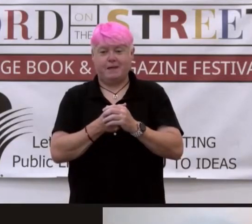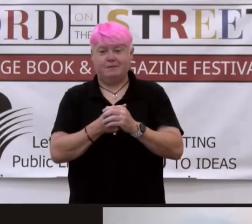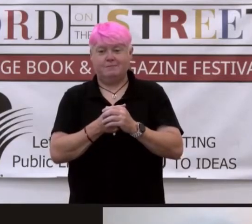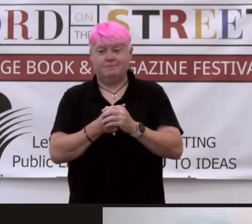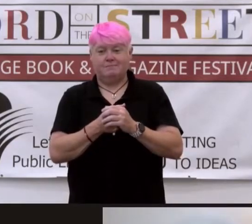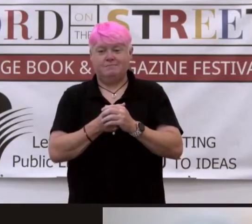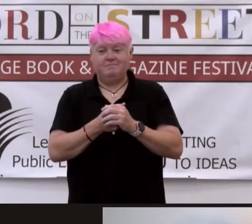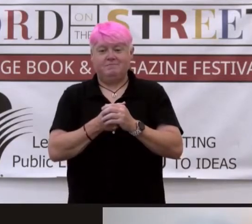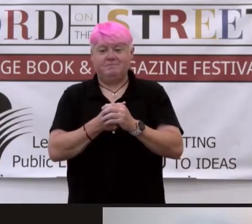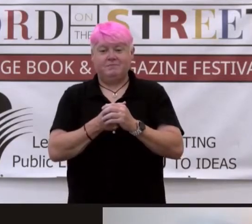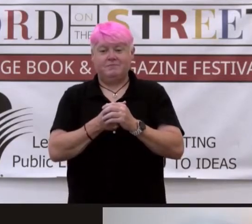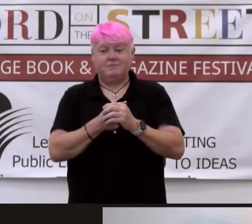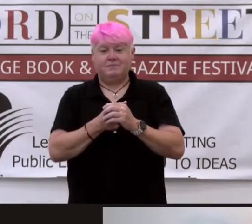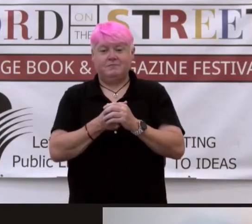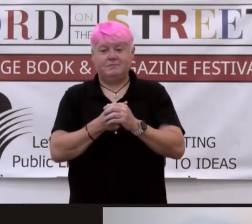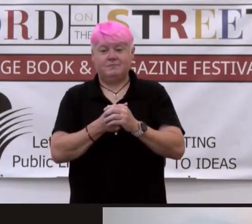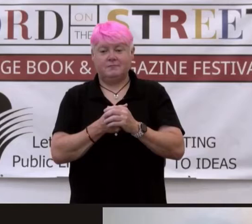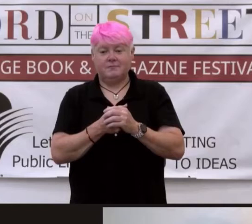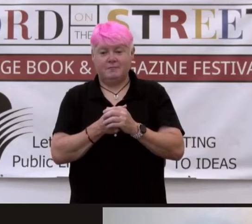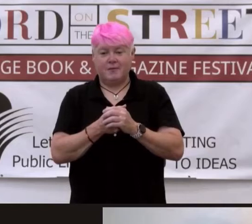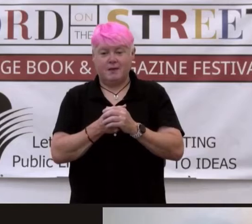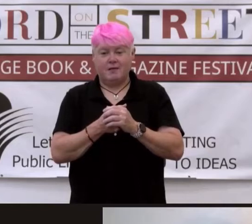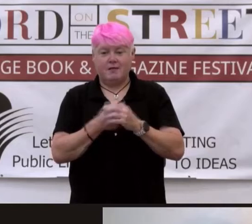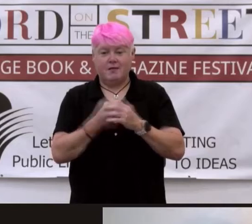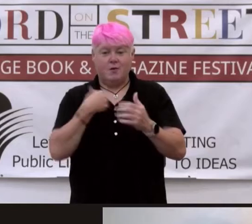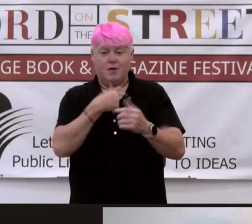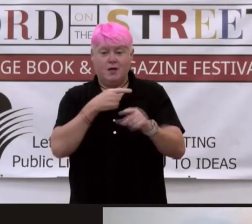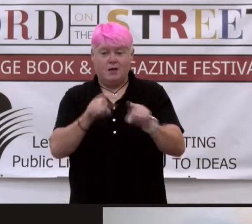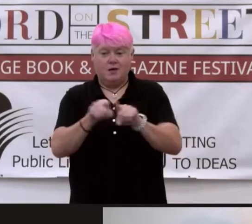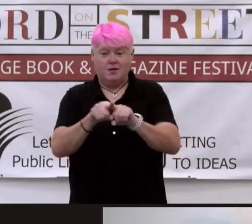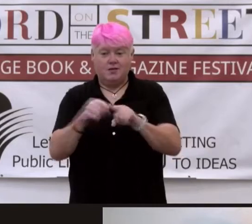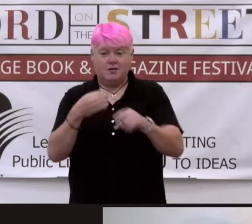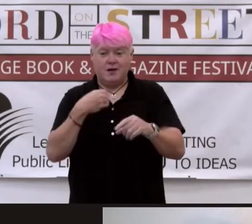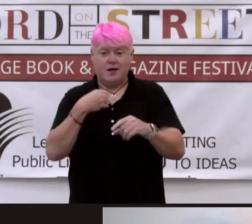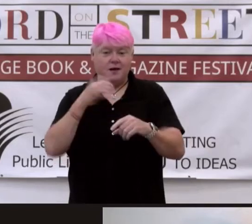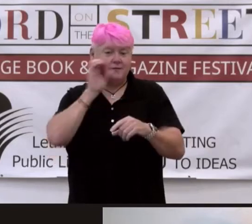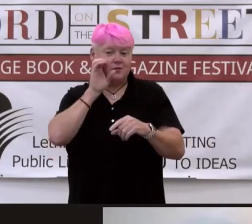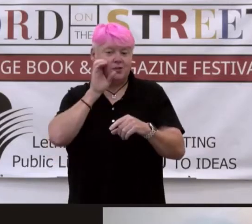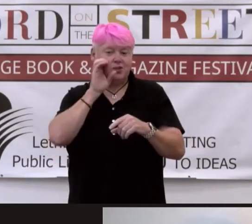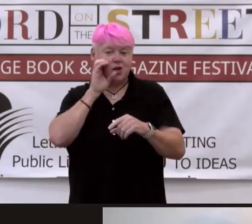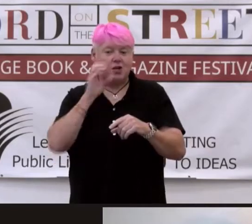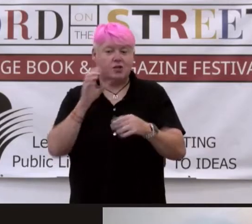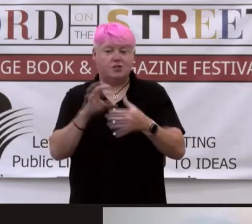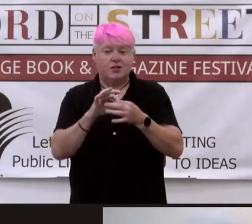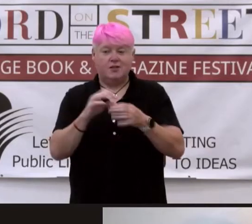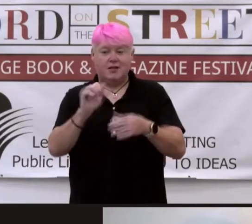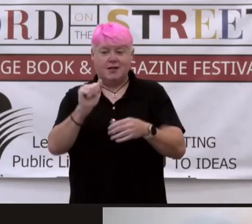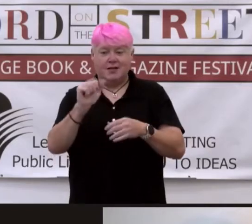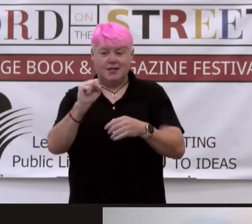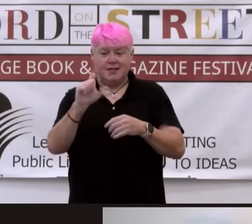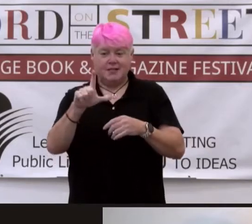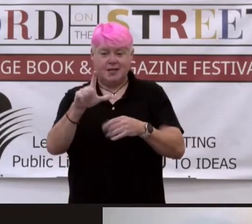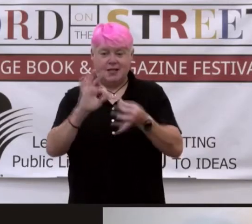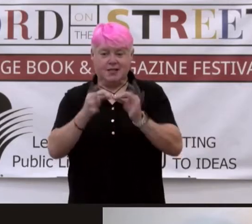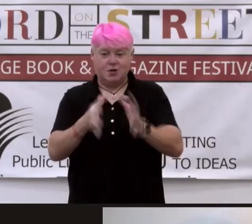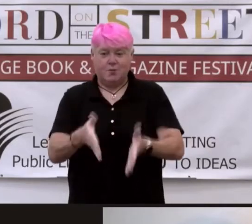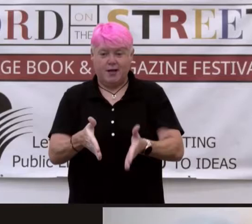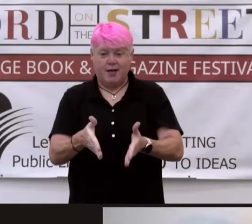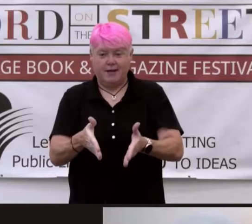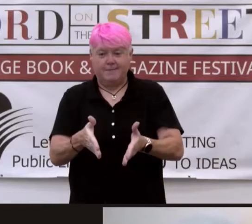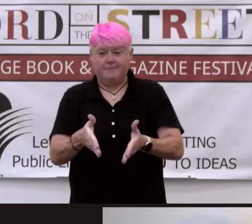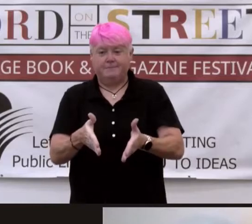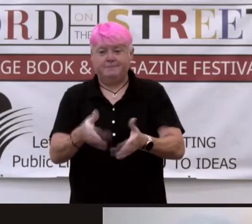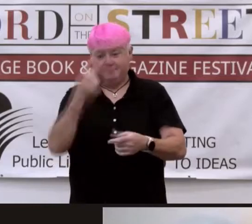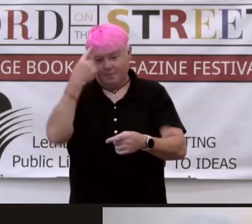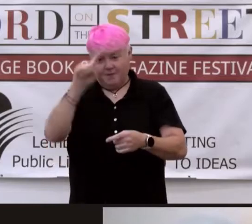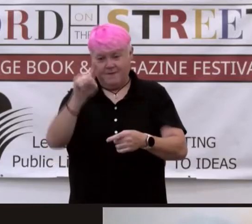stay tuned for more about that. We also have Shar joining us to do an ASL interpretation for the